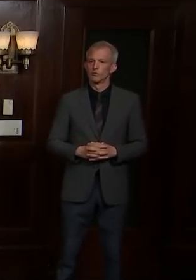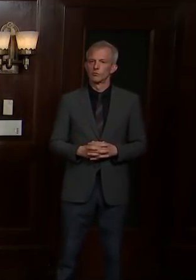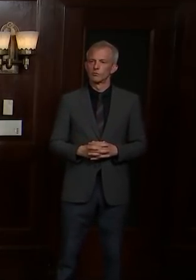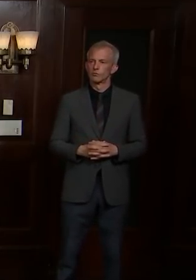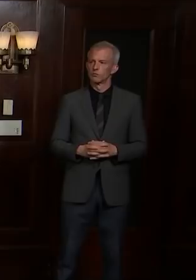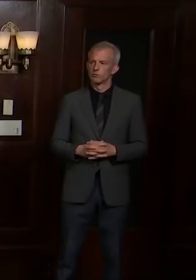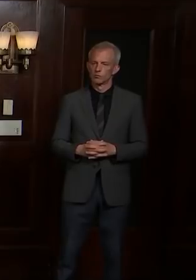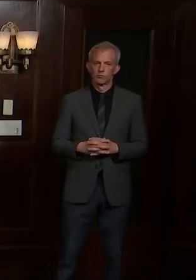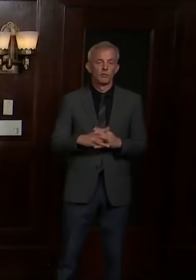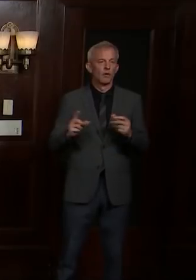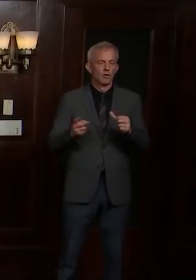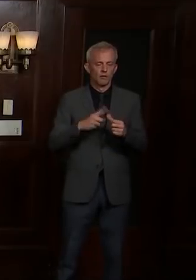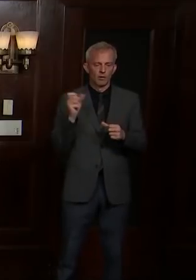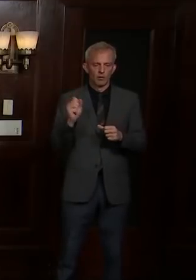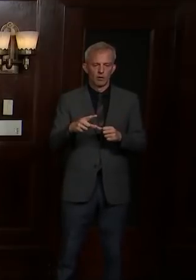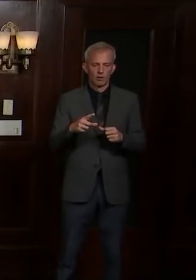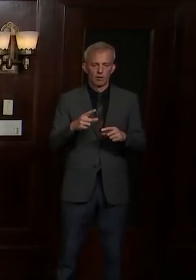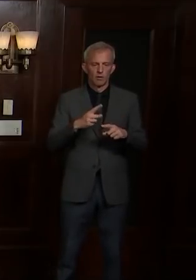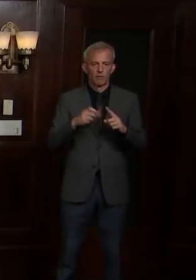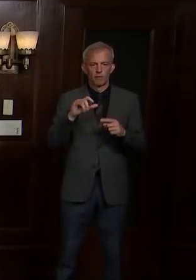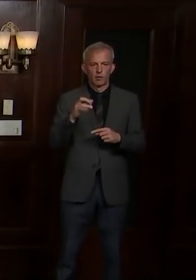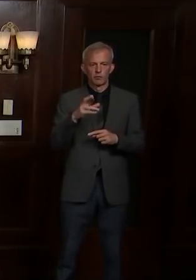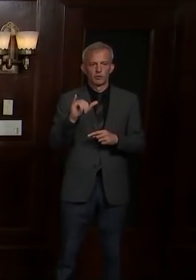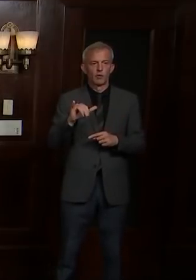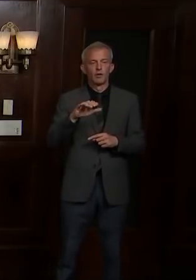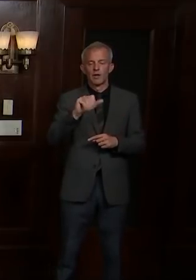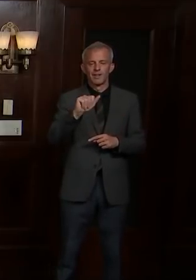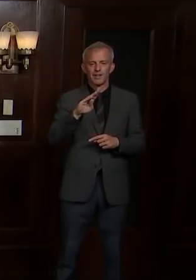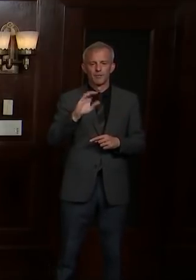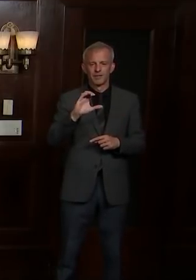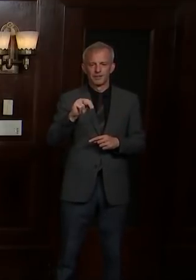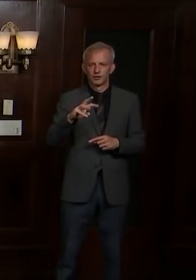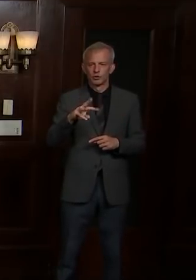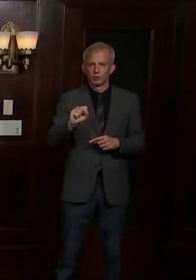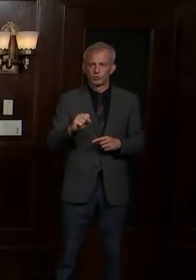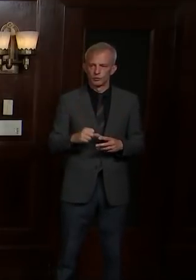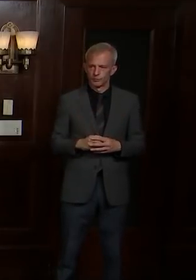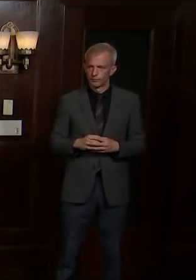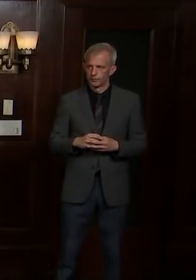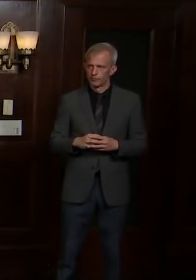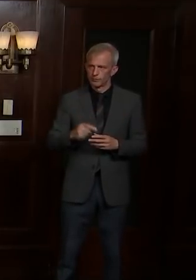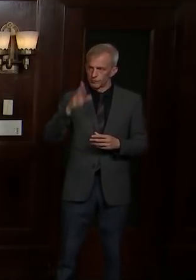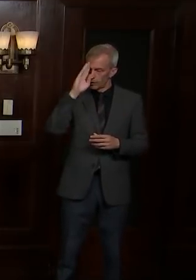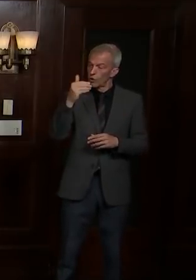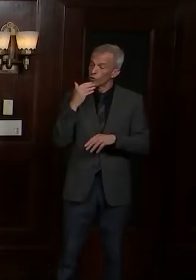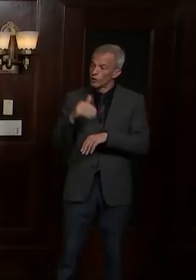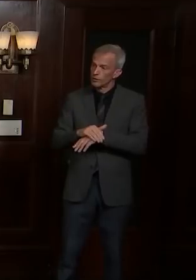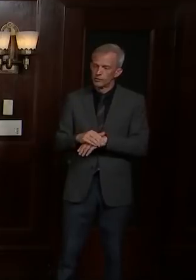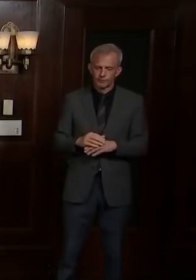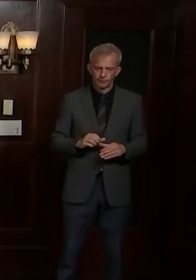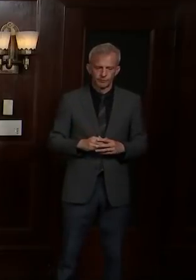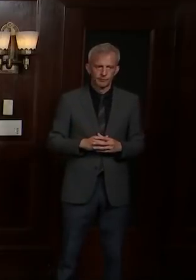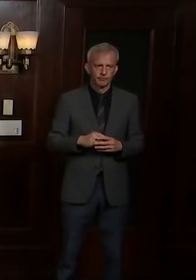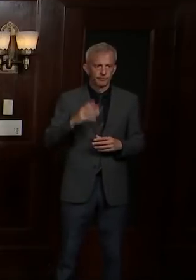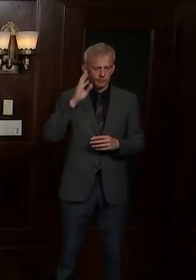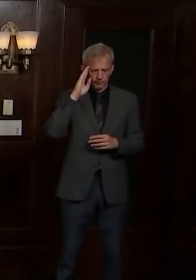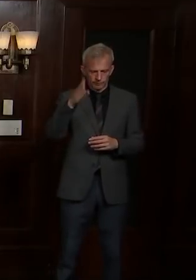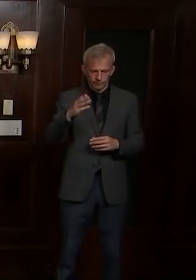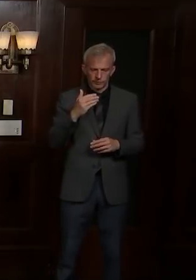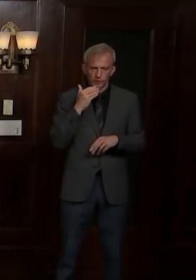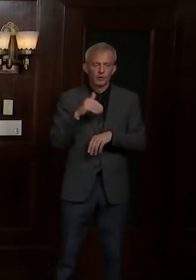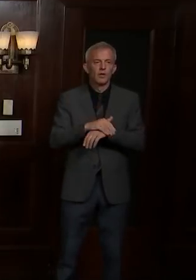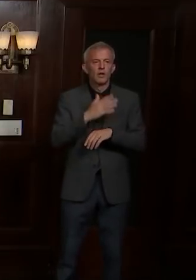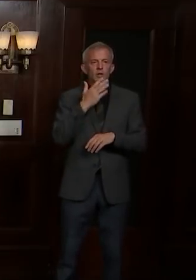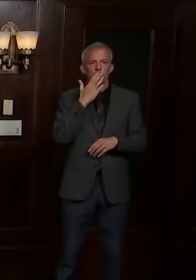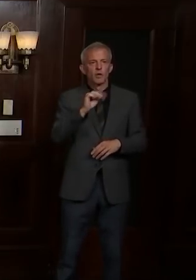Thank you. First question comes from the line of Jory Rand from ABC News. Please go ahead. Hi, good evening. Yeah. Hi, good evening. Thank you,